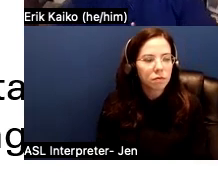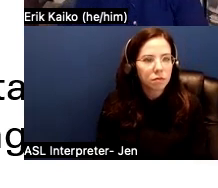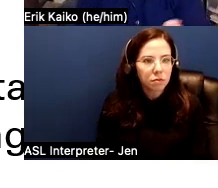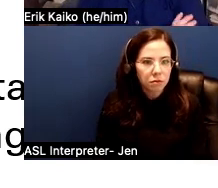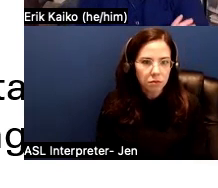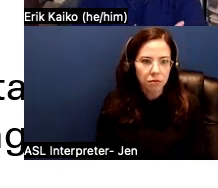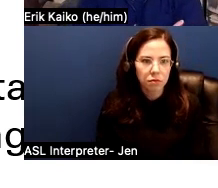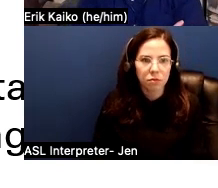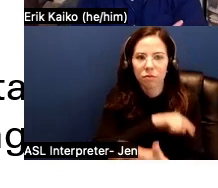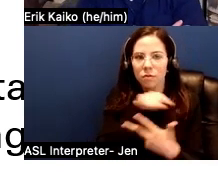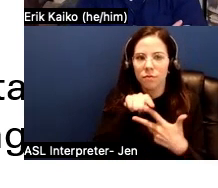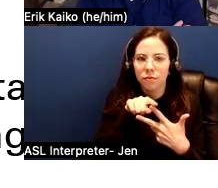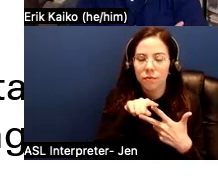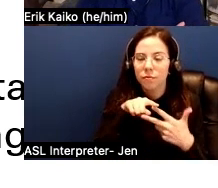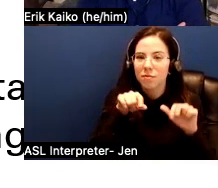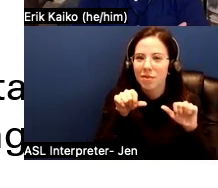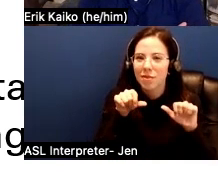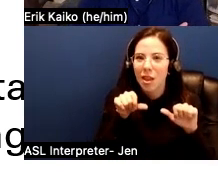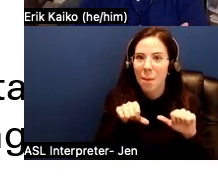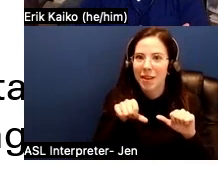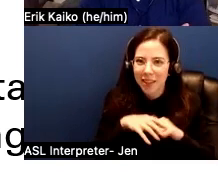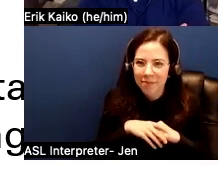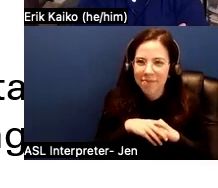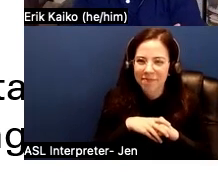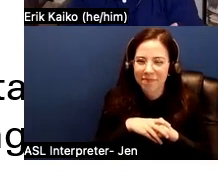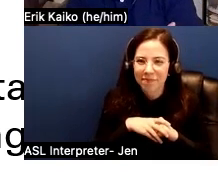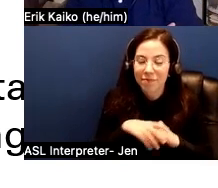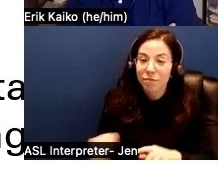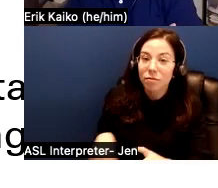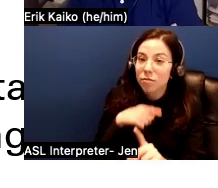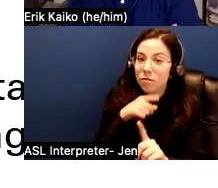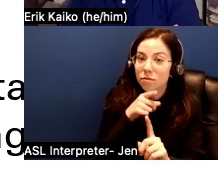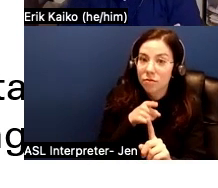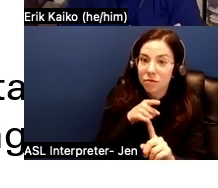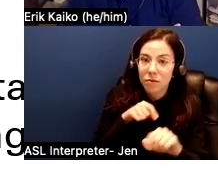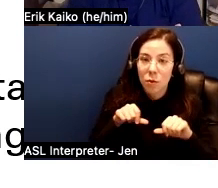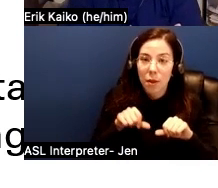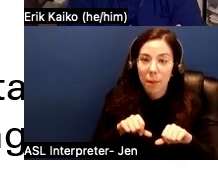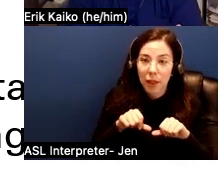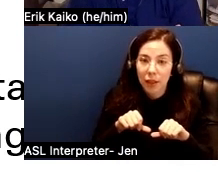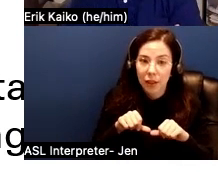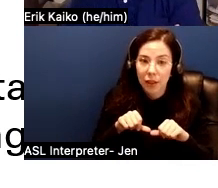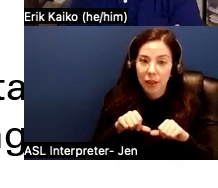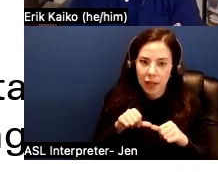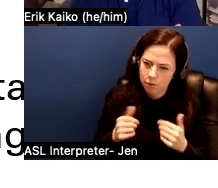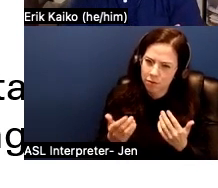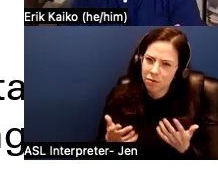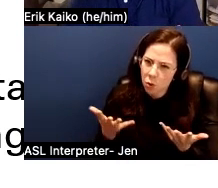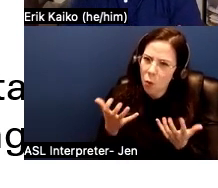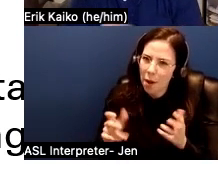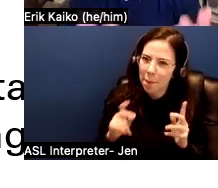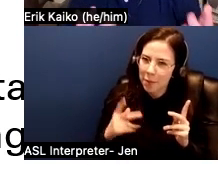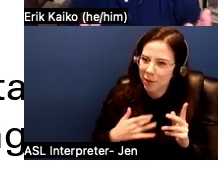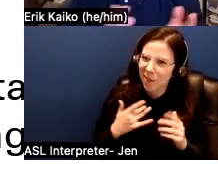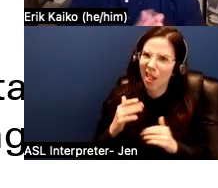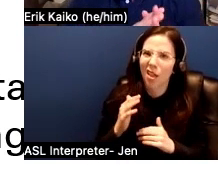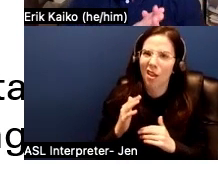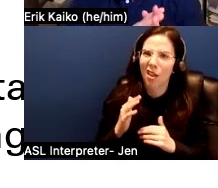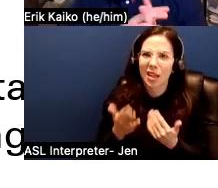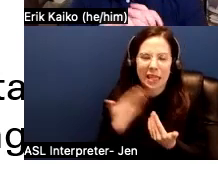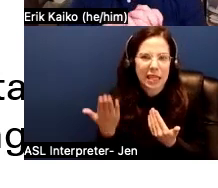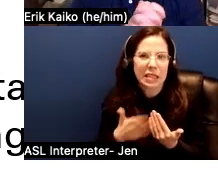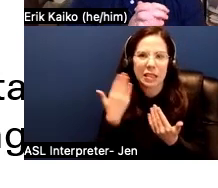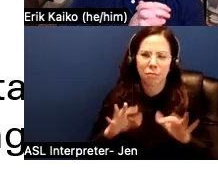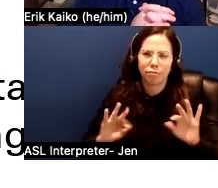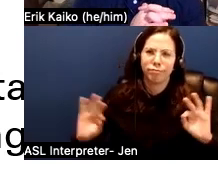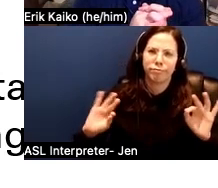Ability. So this is another important one. The goal targeting ability is make it easy for people, make it easy for the patron to take the desired action